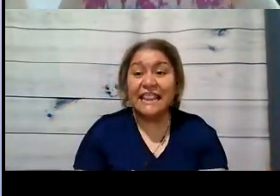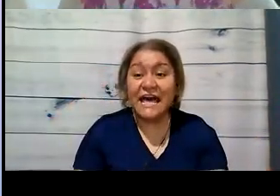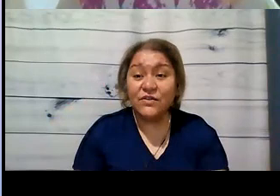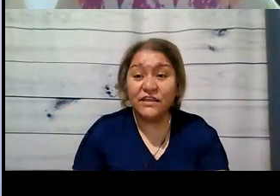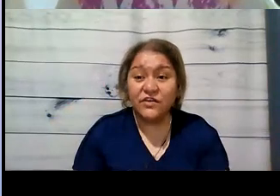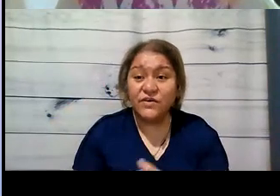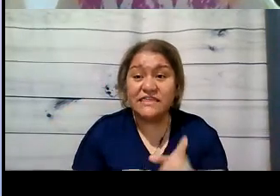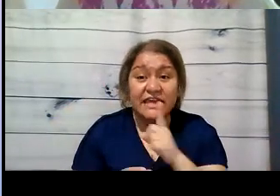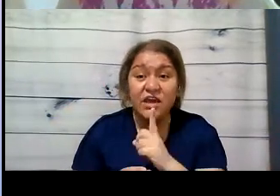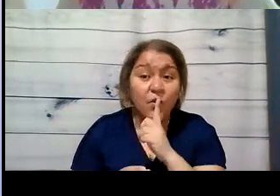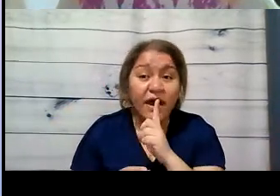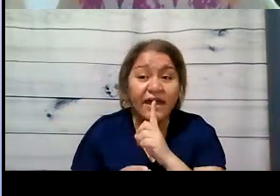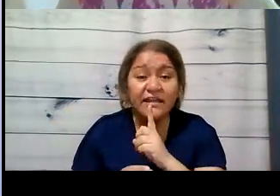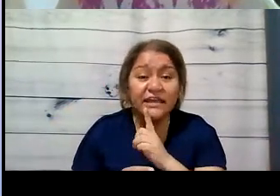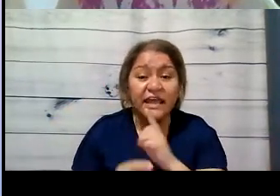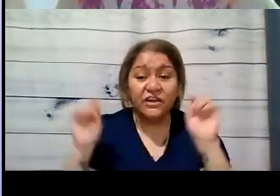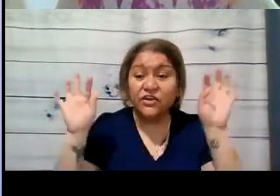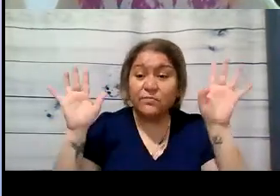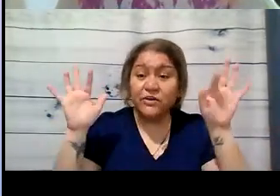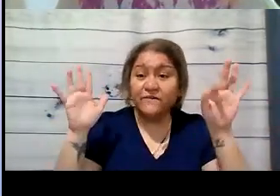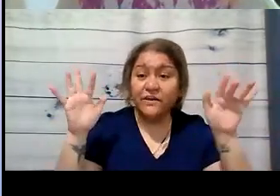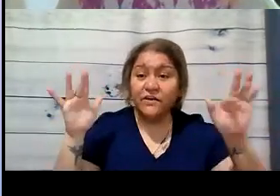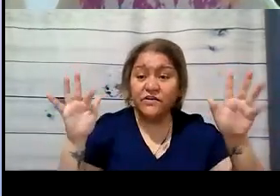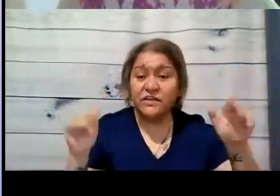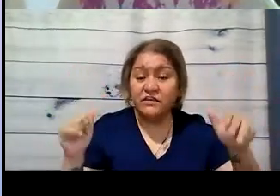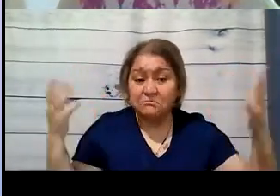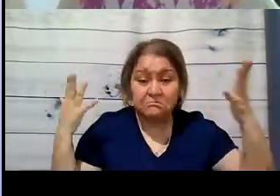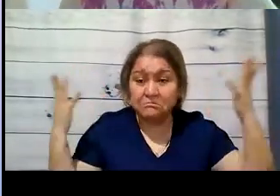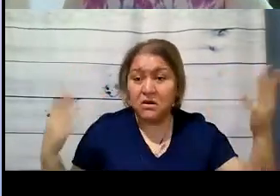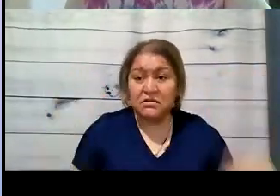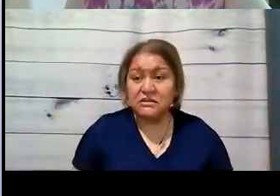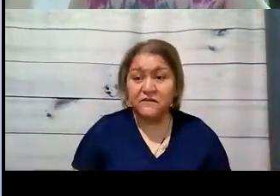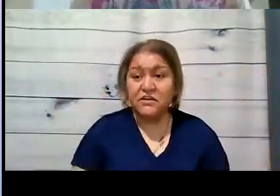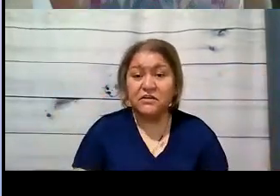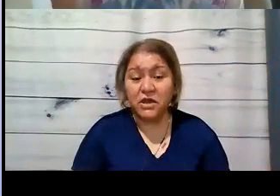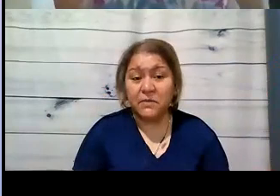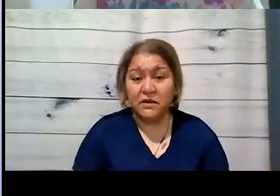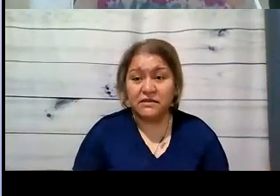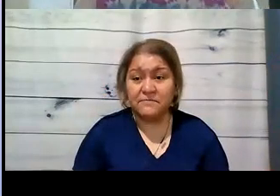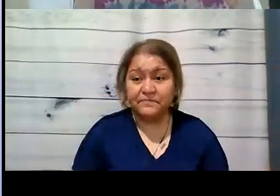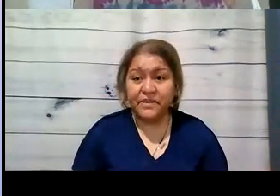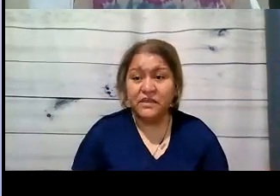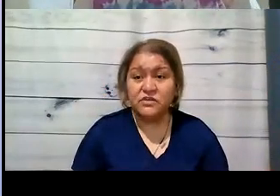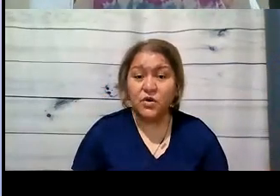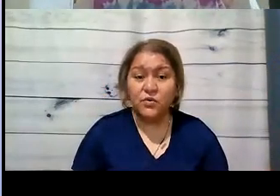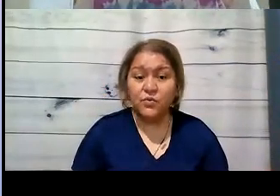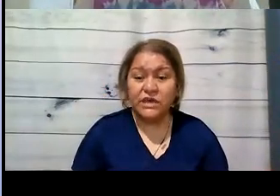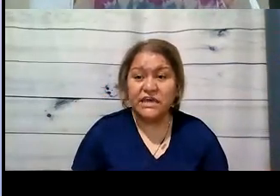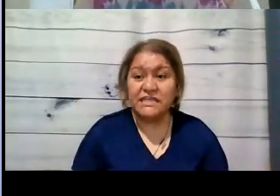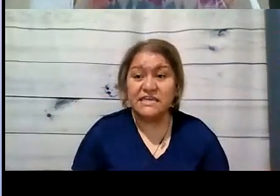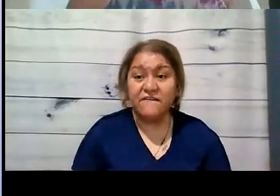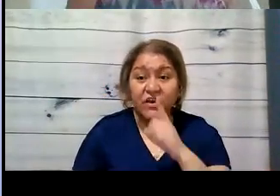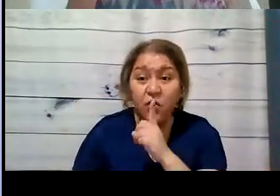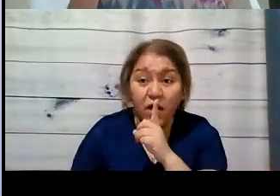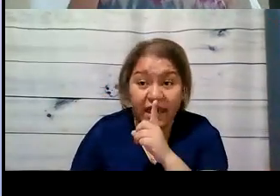sing it loudly. You can sing it quietly. And then you can put your fingers on different body parts. So we